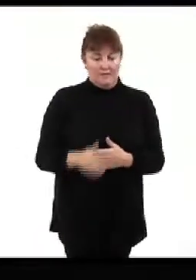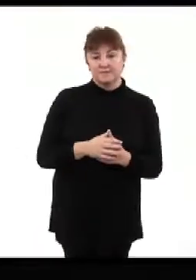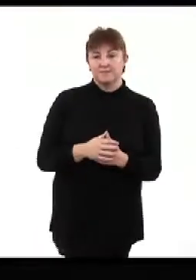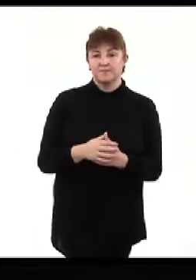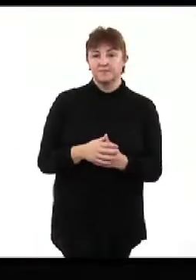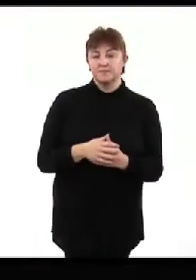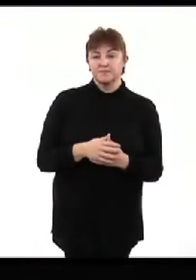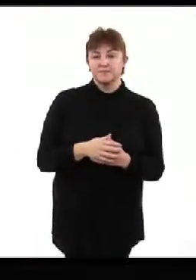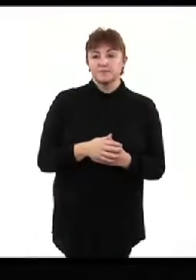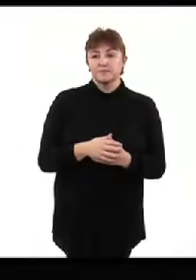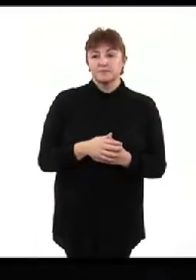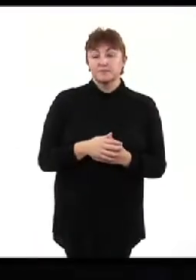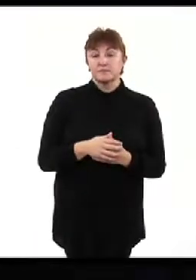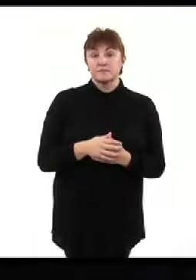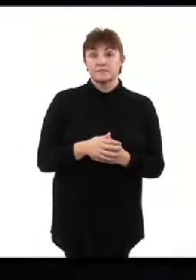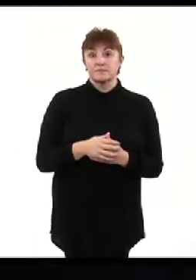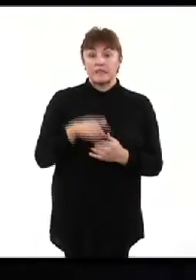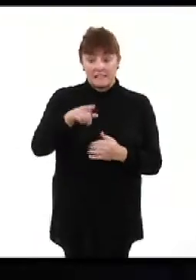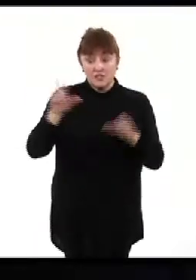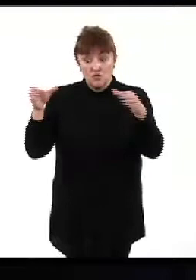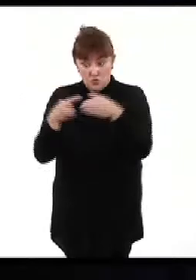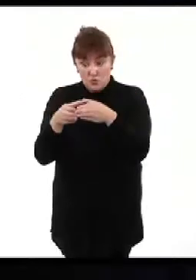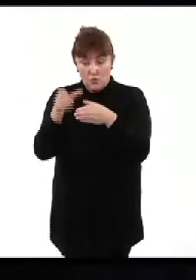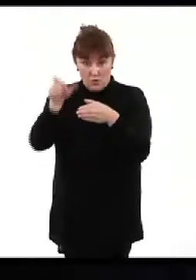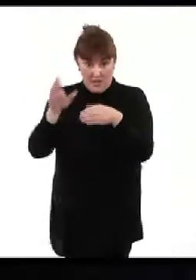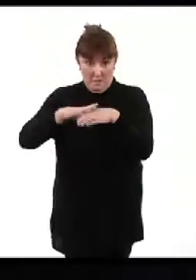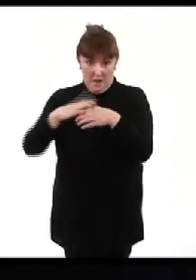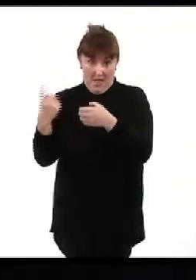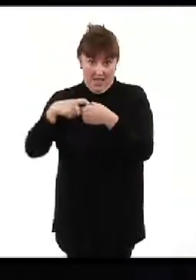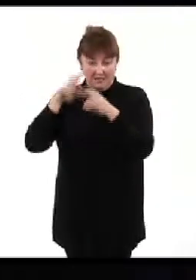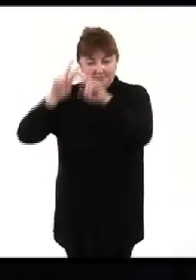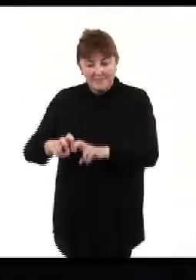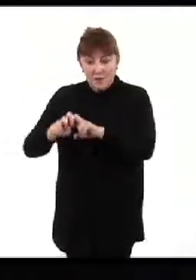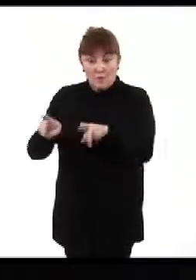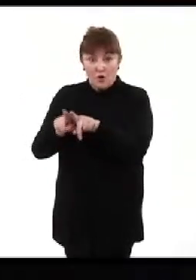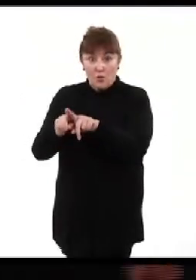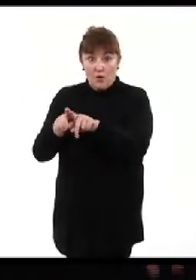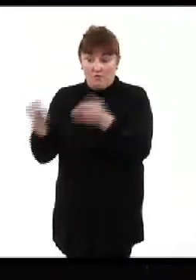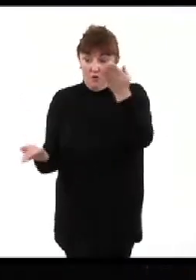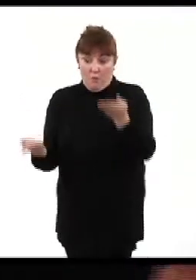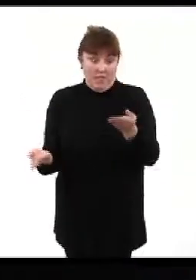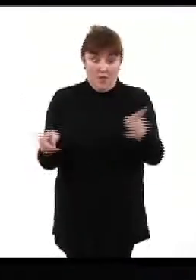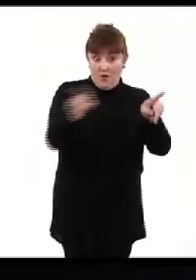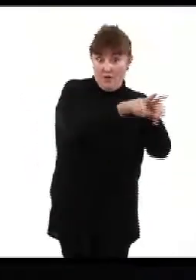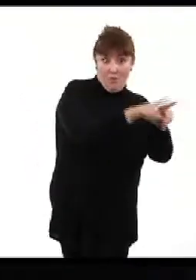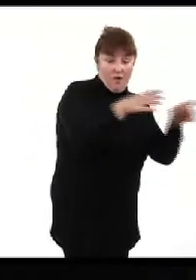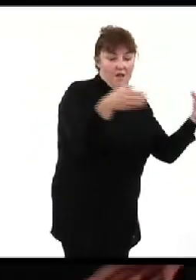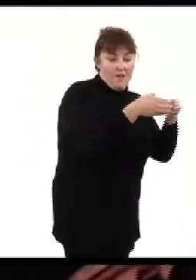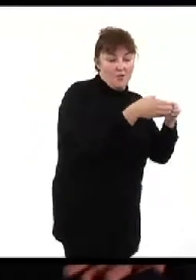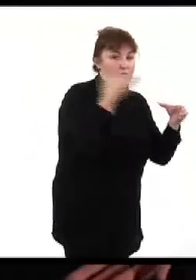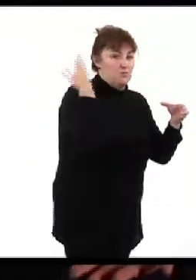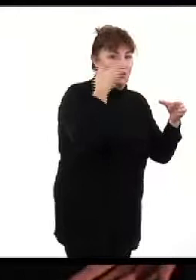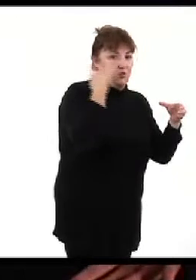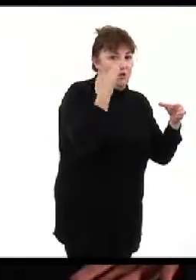people in our studies because they're comparable with the hearing people who also they're born into English-speaking families and get exposed to